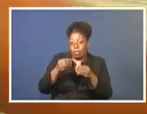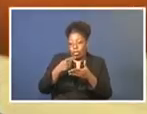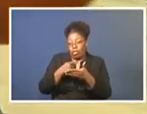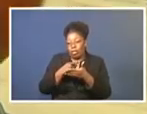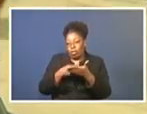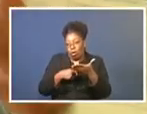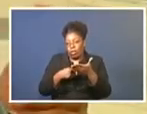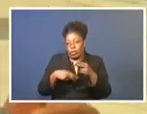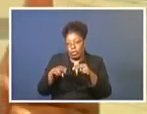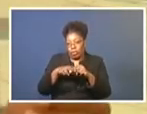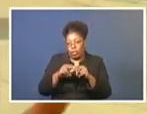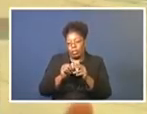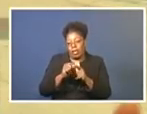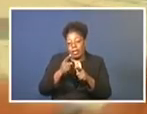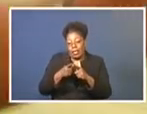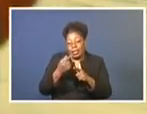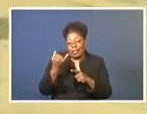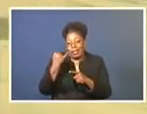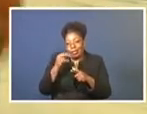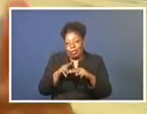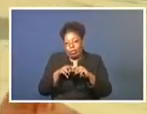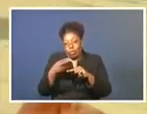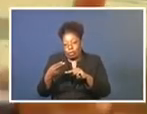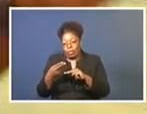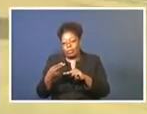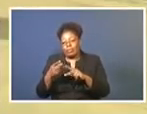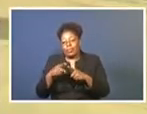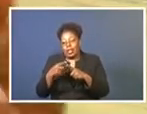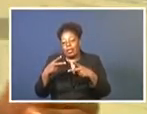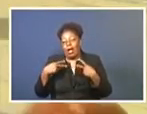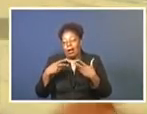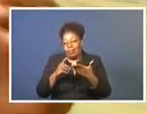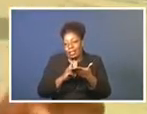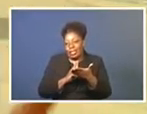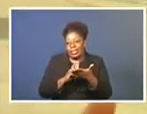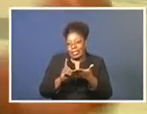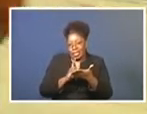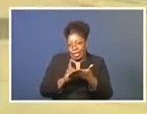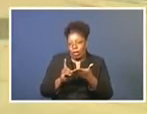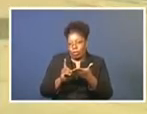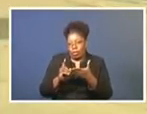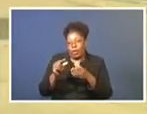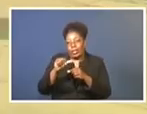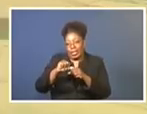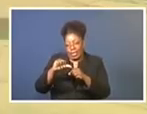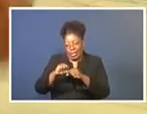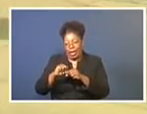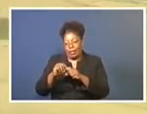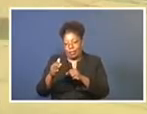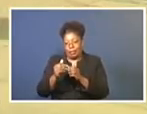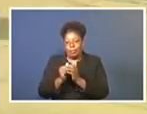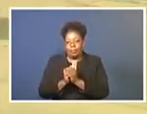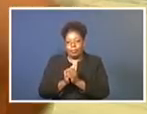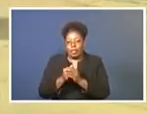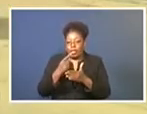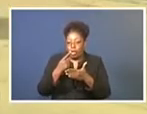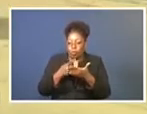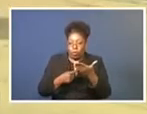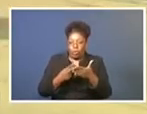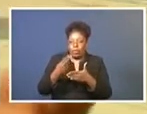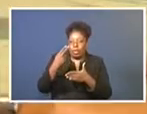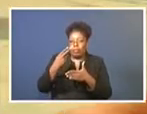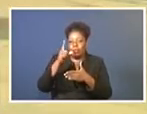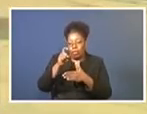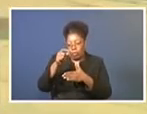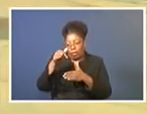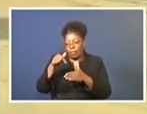that reduces, then there will be a discount on gas prices at the pump. What goes up must come down.